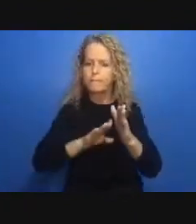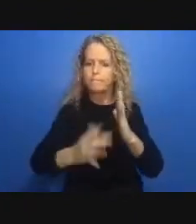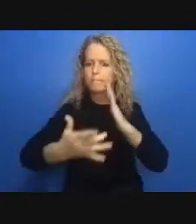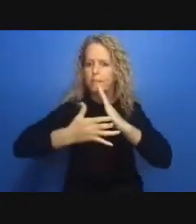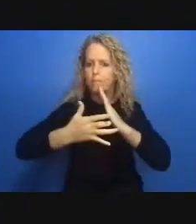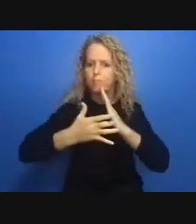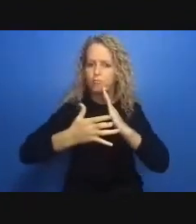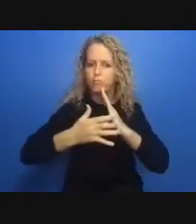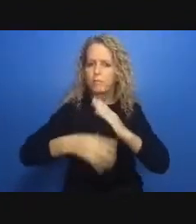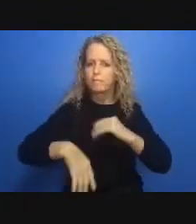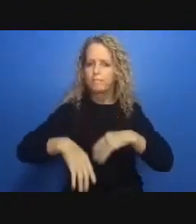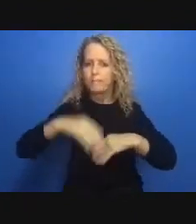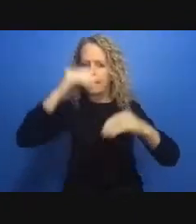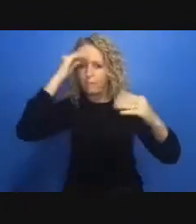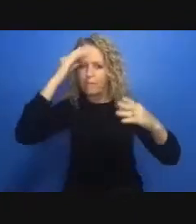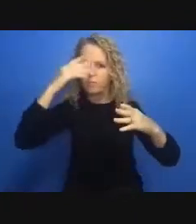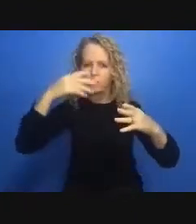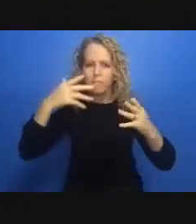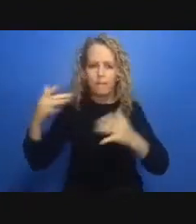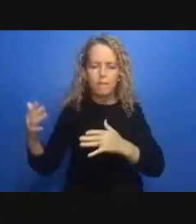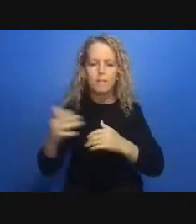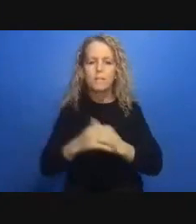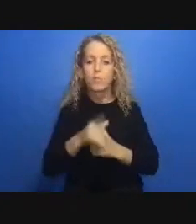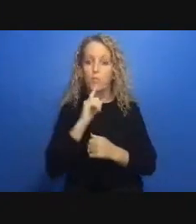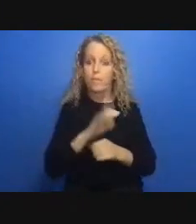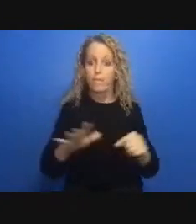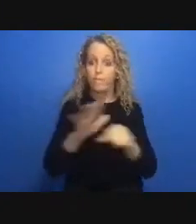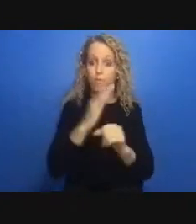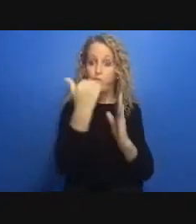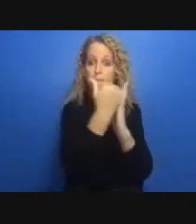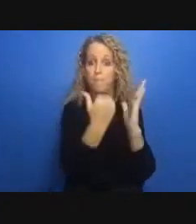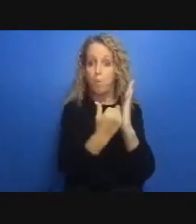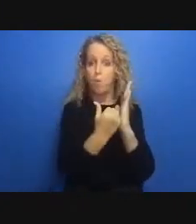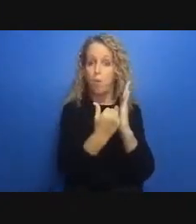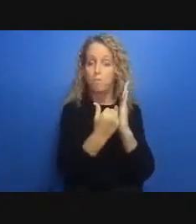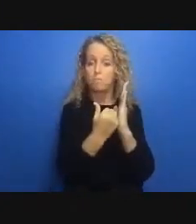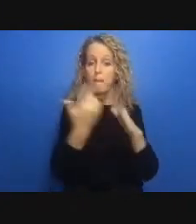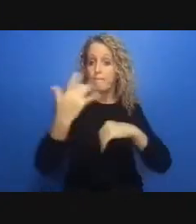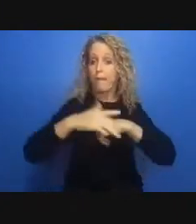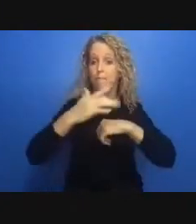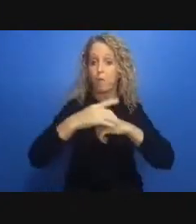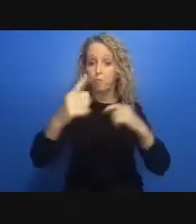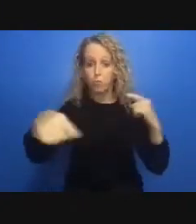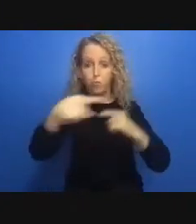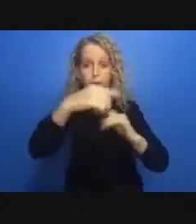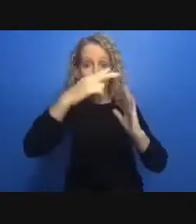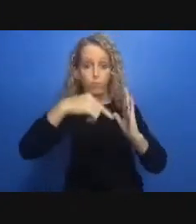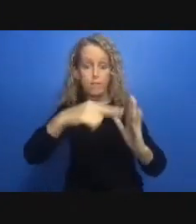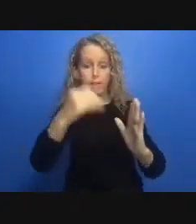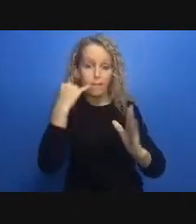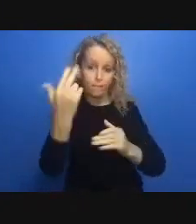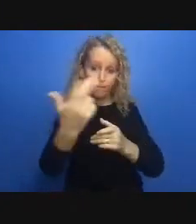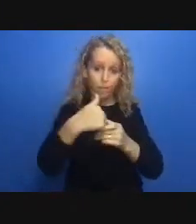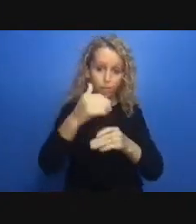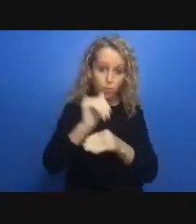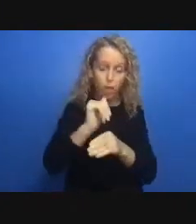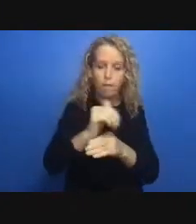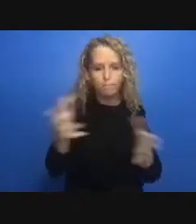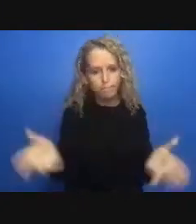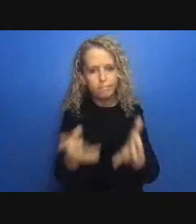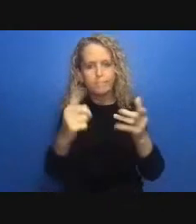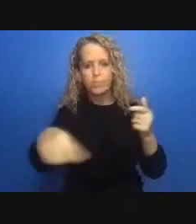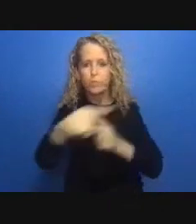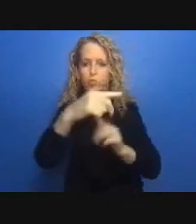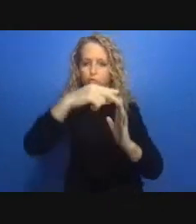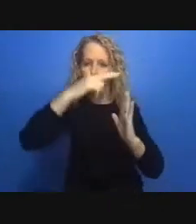I would encourage everyone to read the full text of the report. It's available to everyone who's online tonight and attending this event. And I would encourage everyone